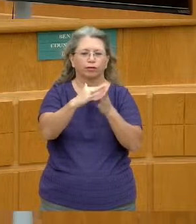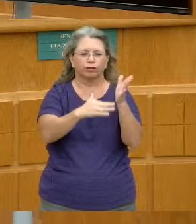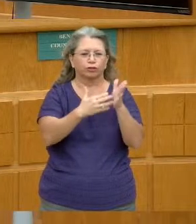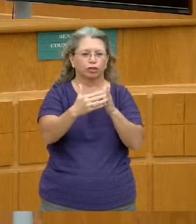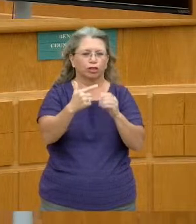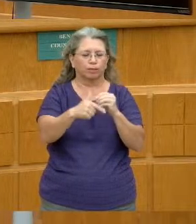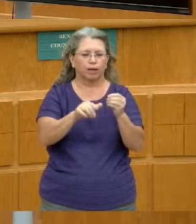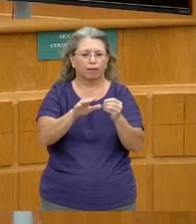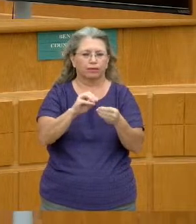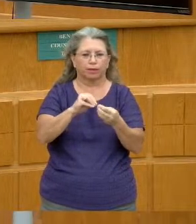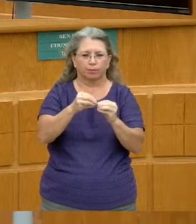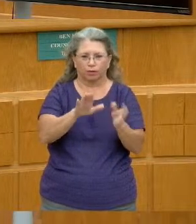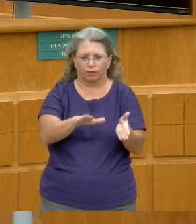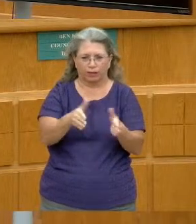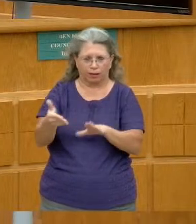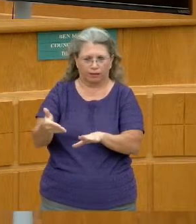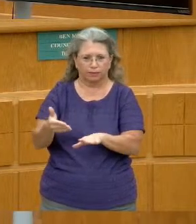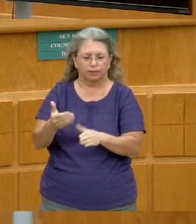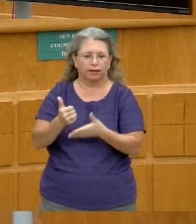perspective.